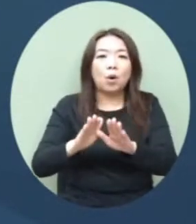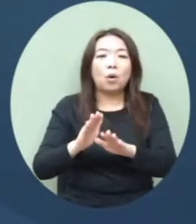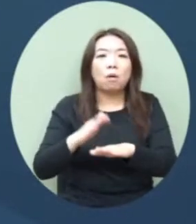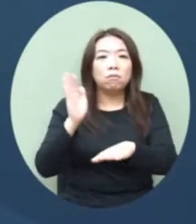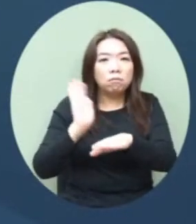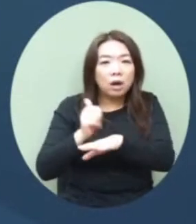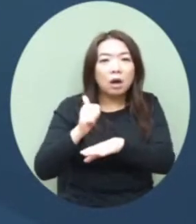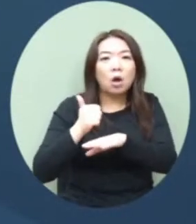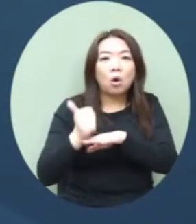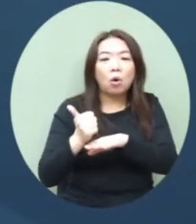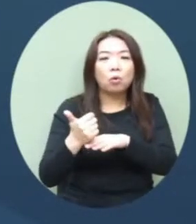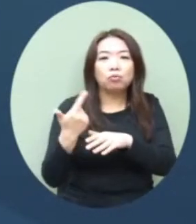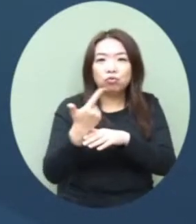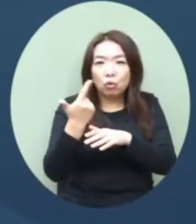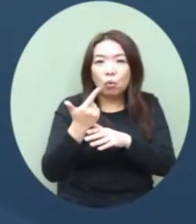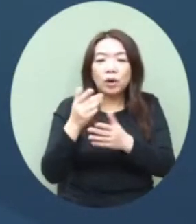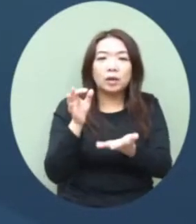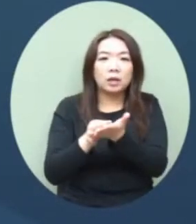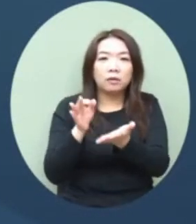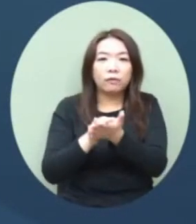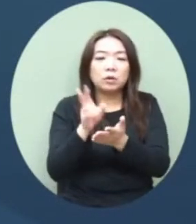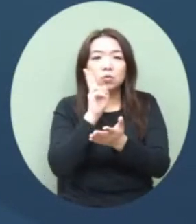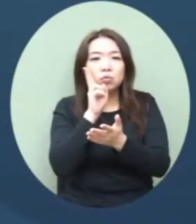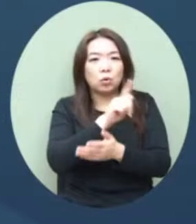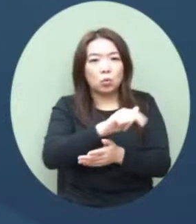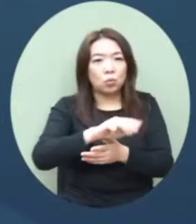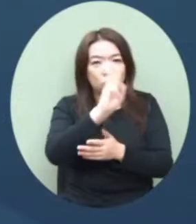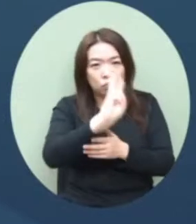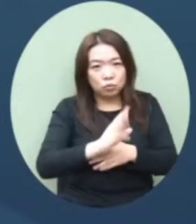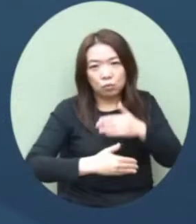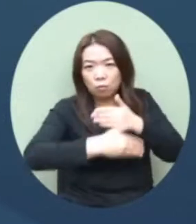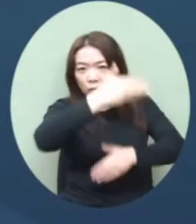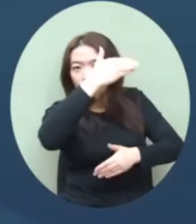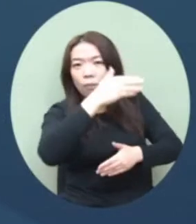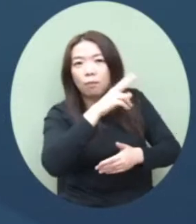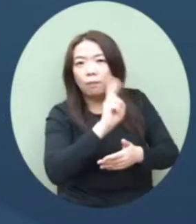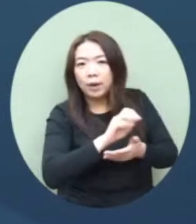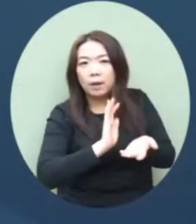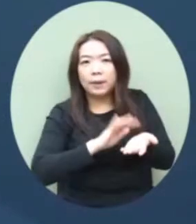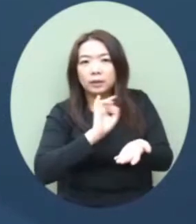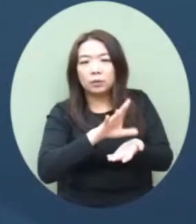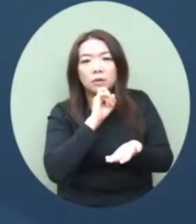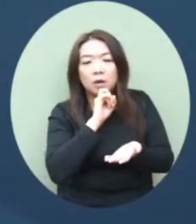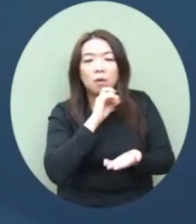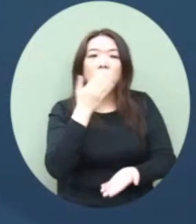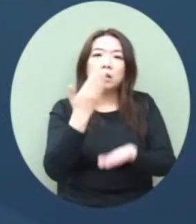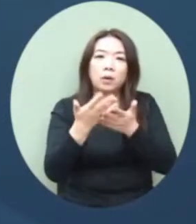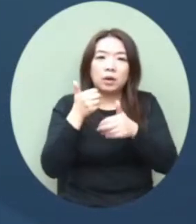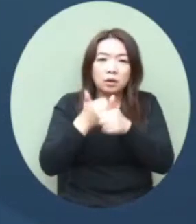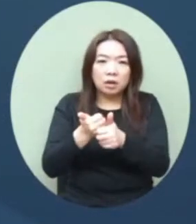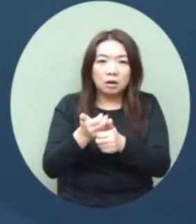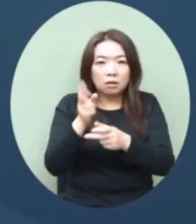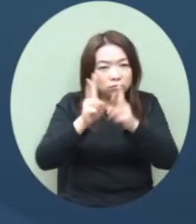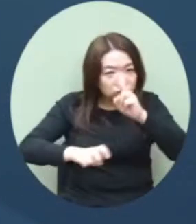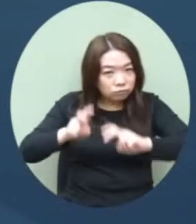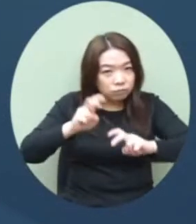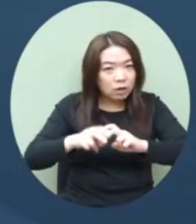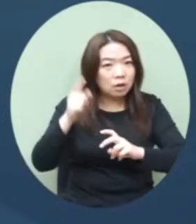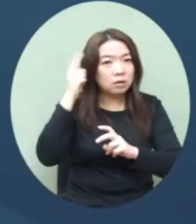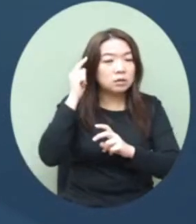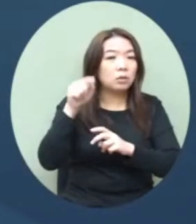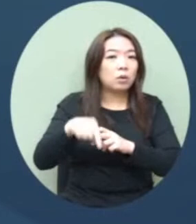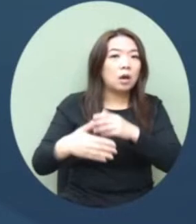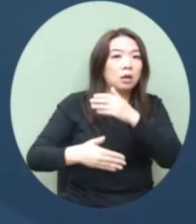areas that are more effective. So some buildings may have positive